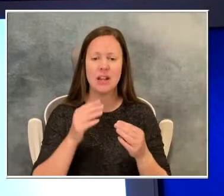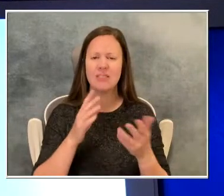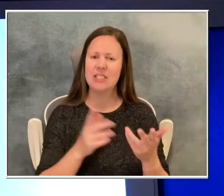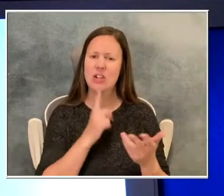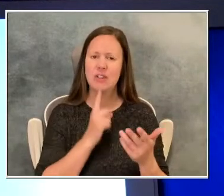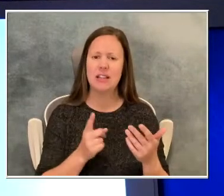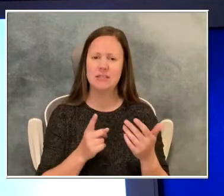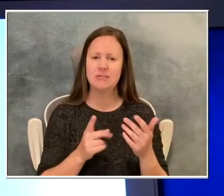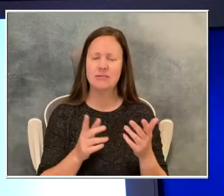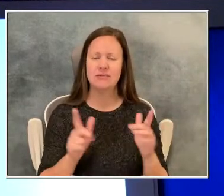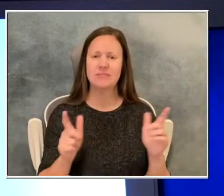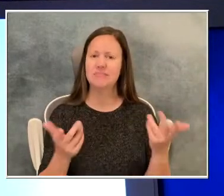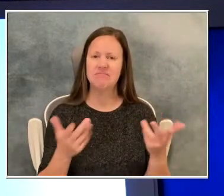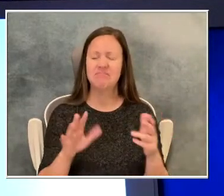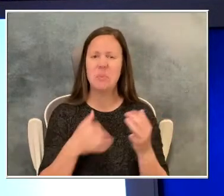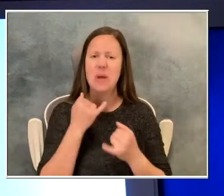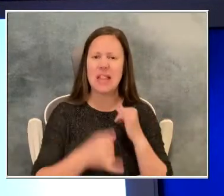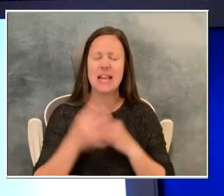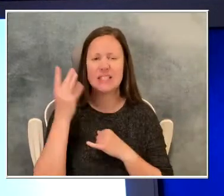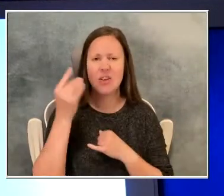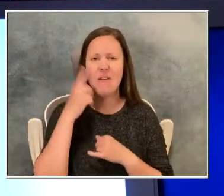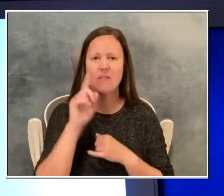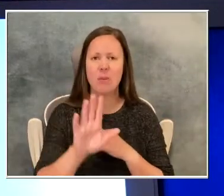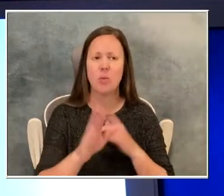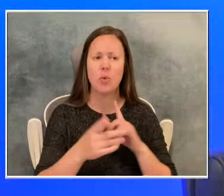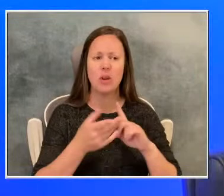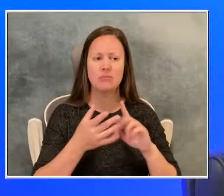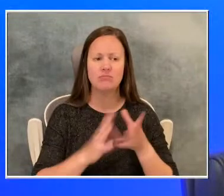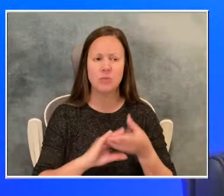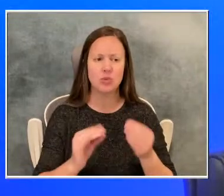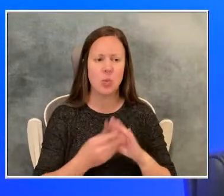from your story? I guess